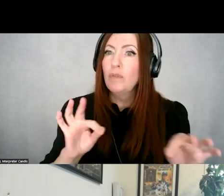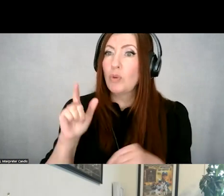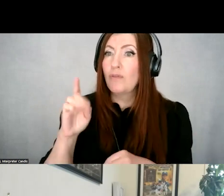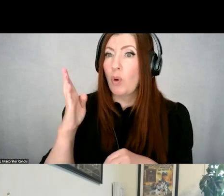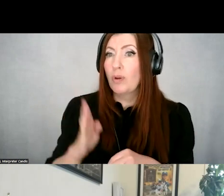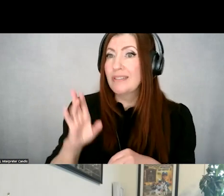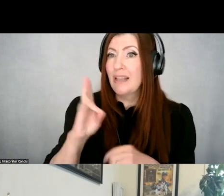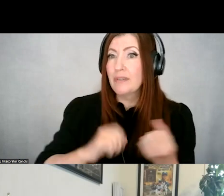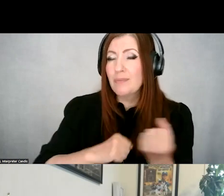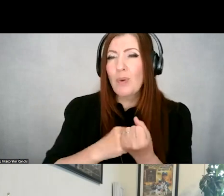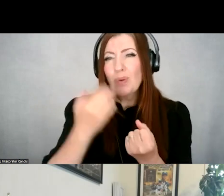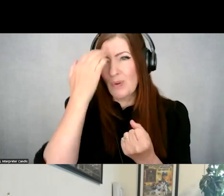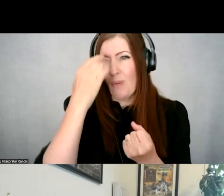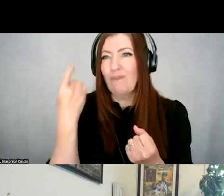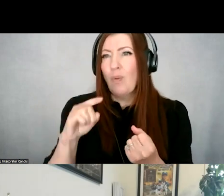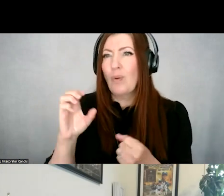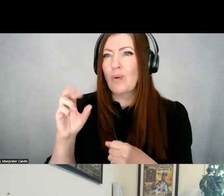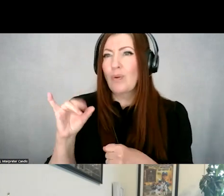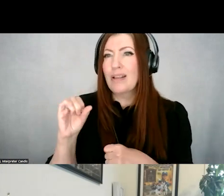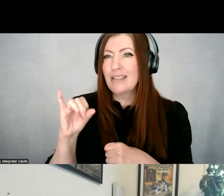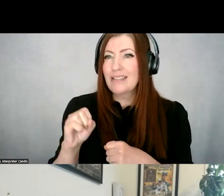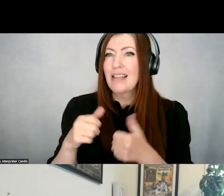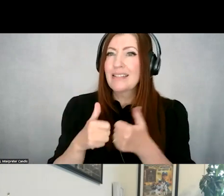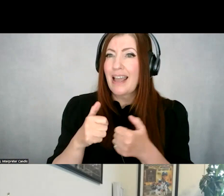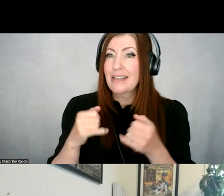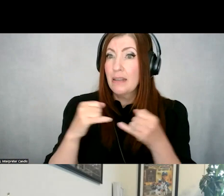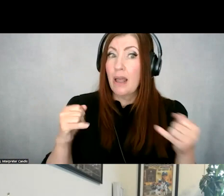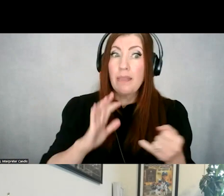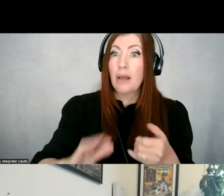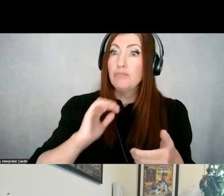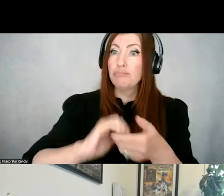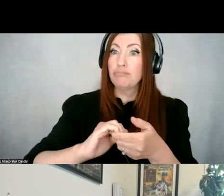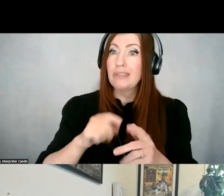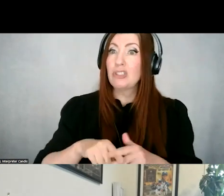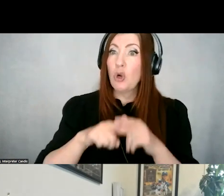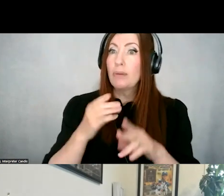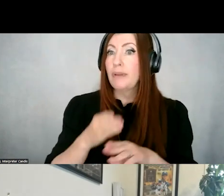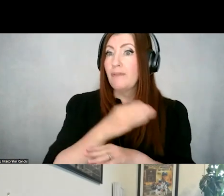support. And I know that's for the crisis text line. This partnership started before 988